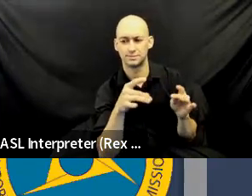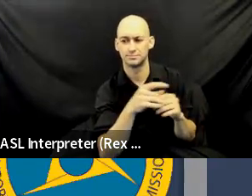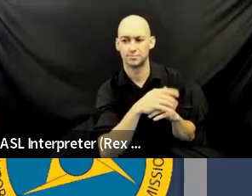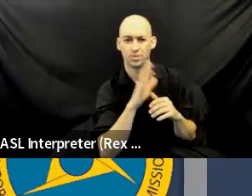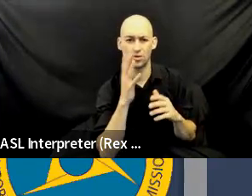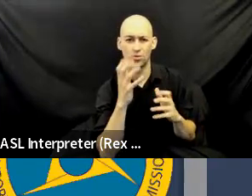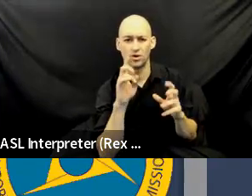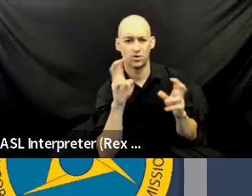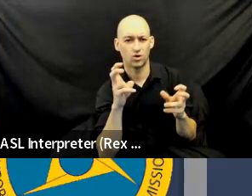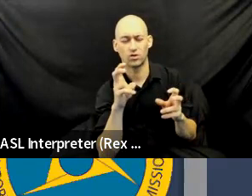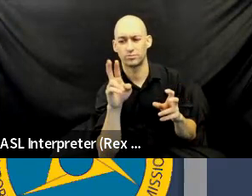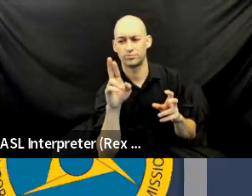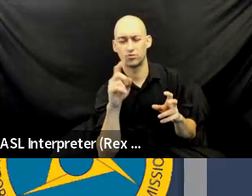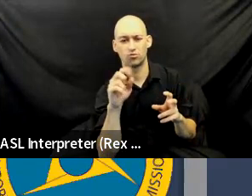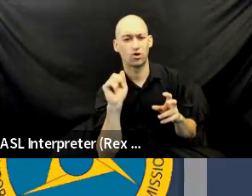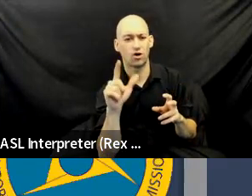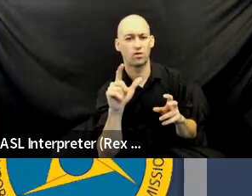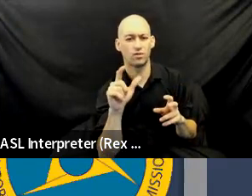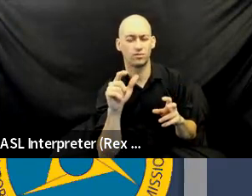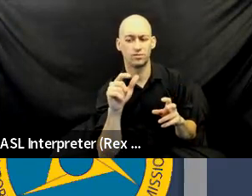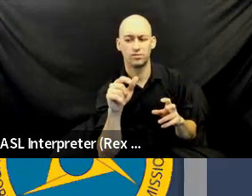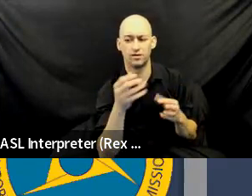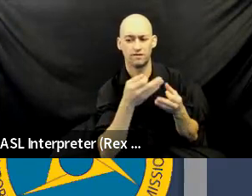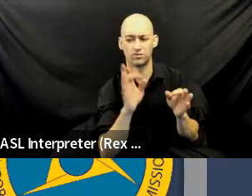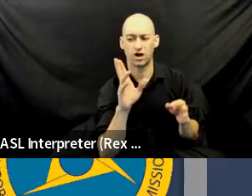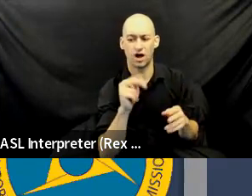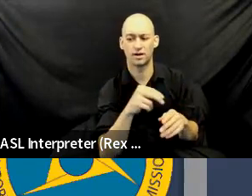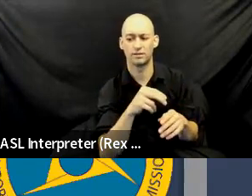on Raquel Pacheco. You are now free to unmute yourself and make a comment.